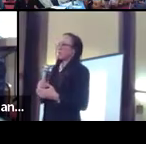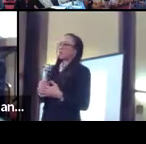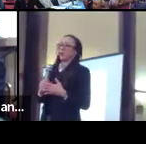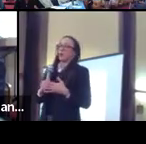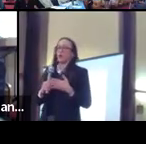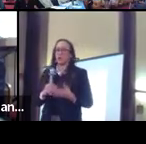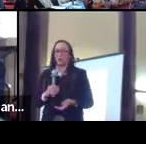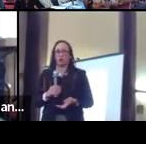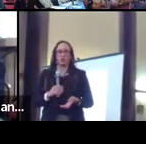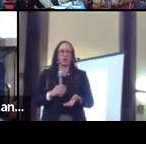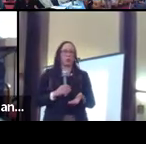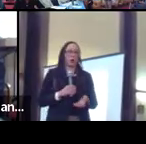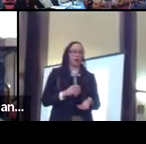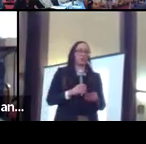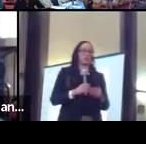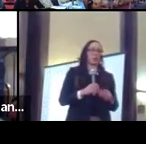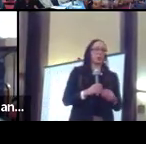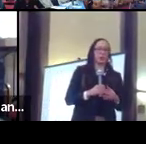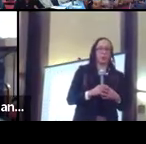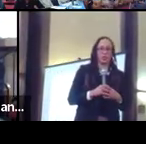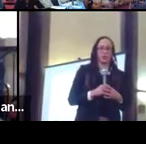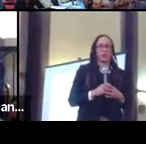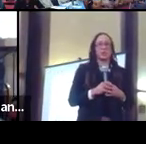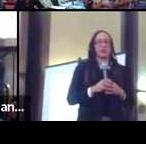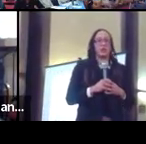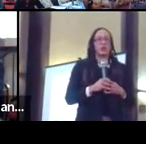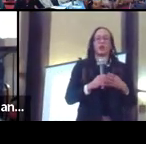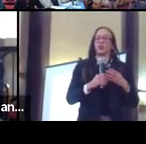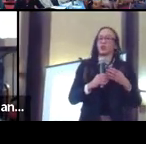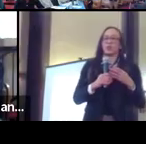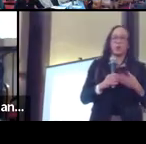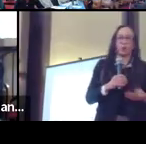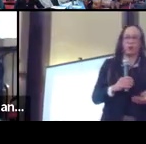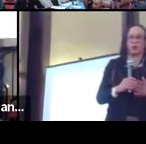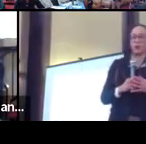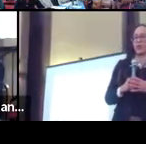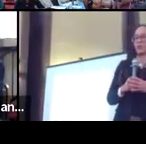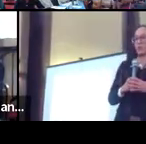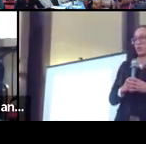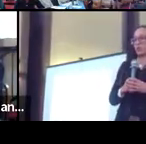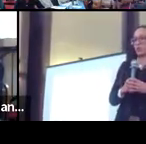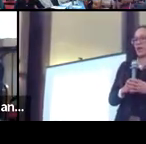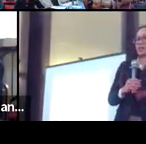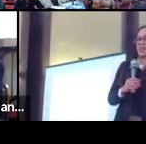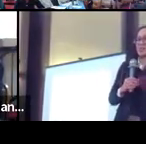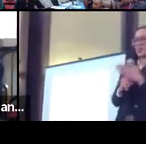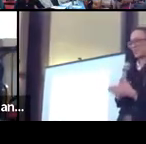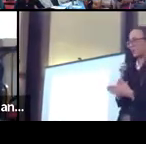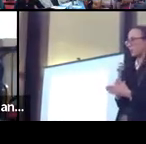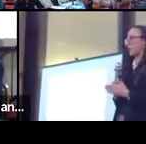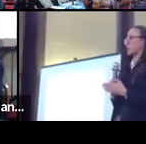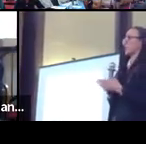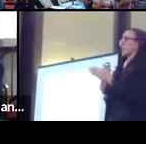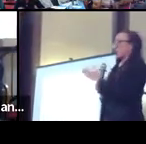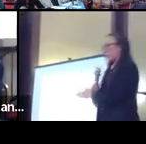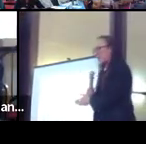And lastly, we encourage you to track progress through clear metrics. You know, and there's a number of different ways that we can do that. The next